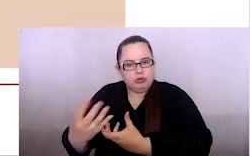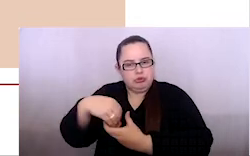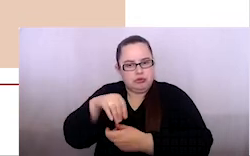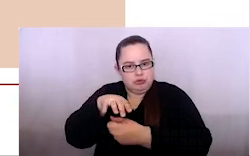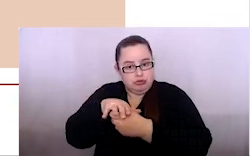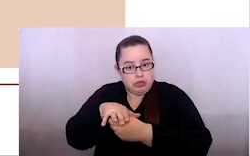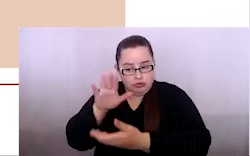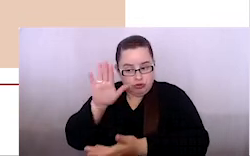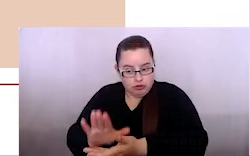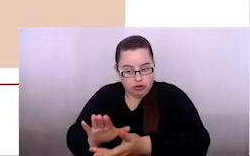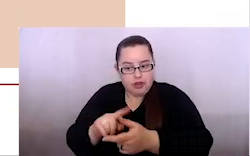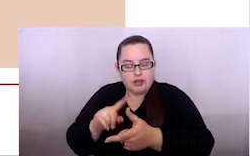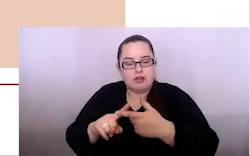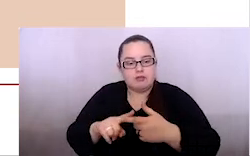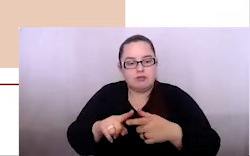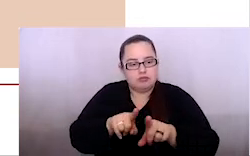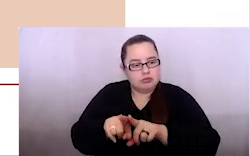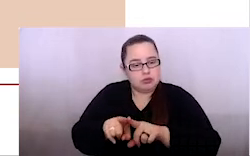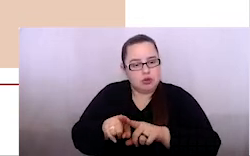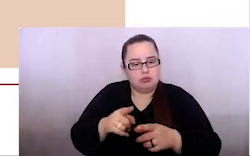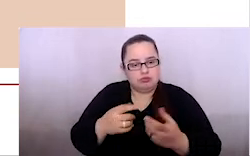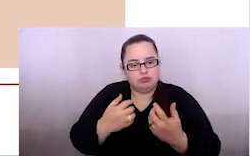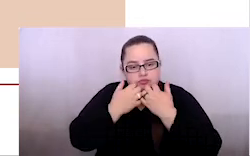towards yourself and towards others.